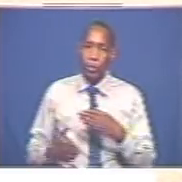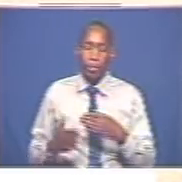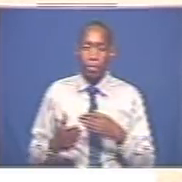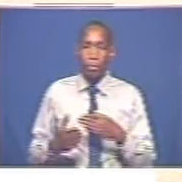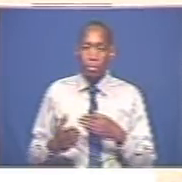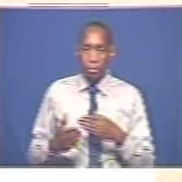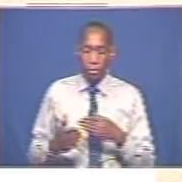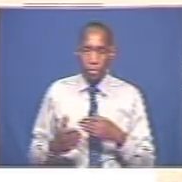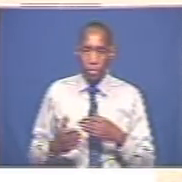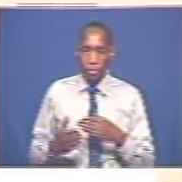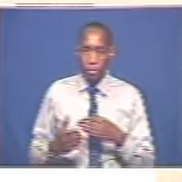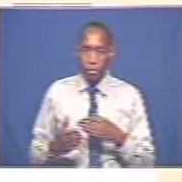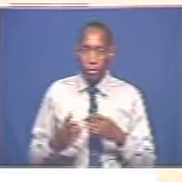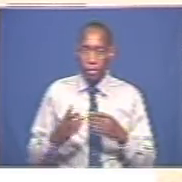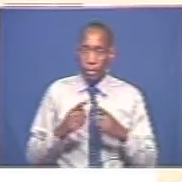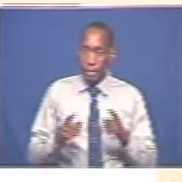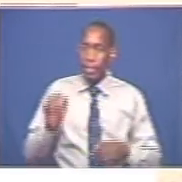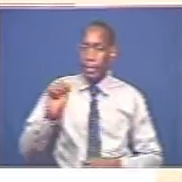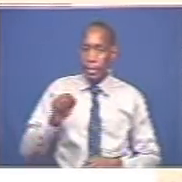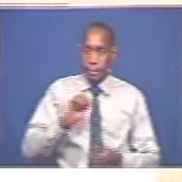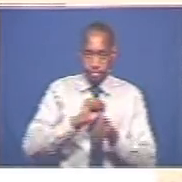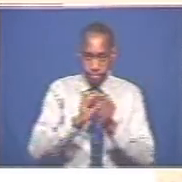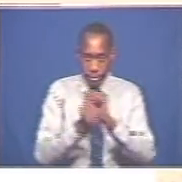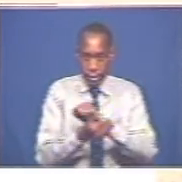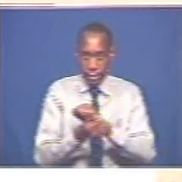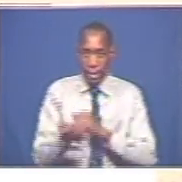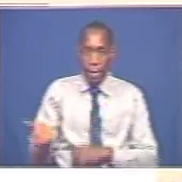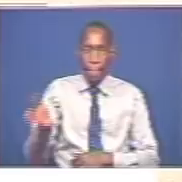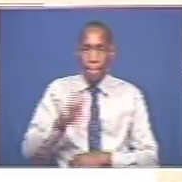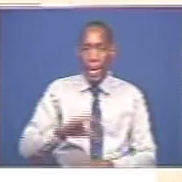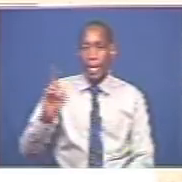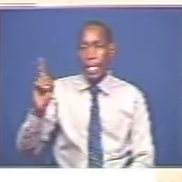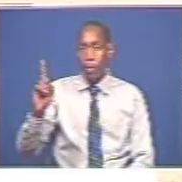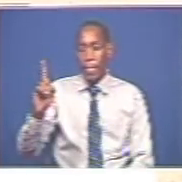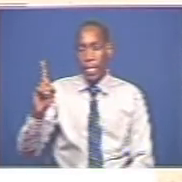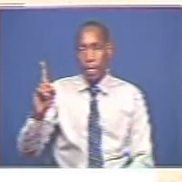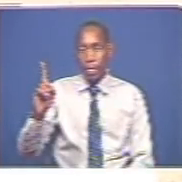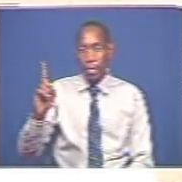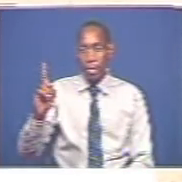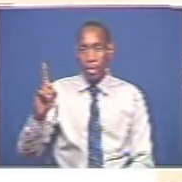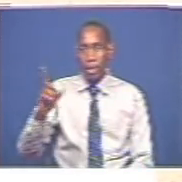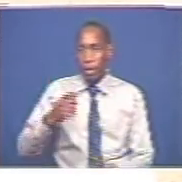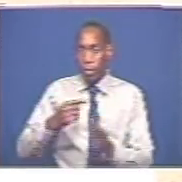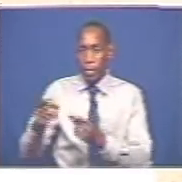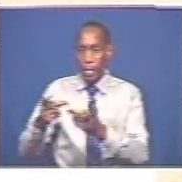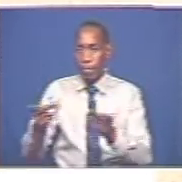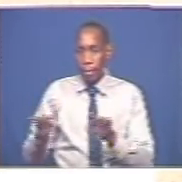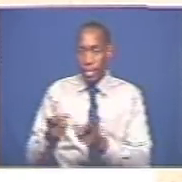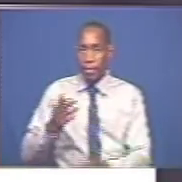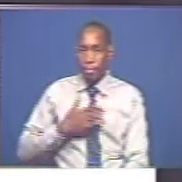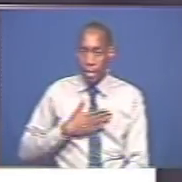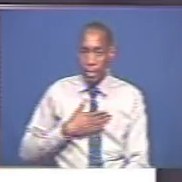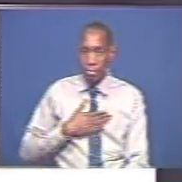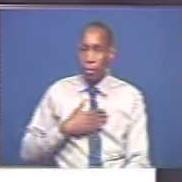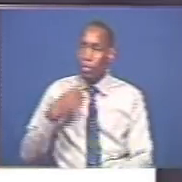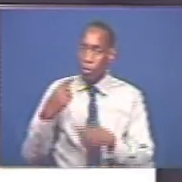But I turned back, came back to Nairobi. went back to my place and I pushed